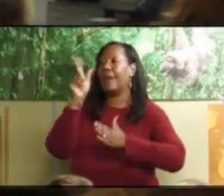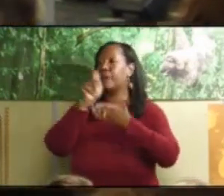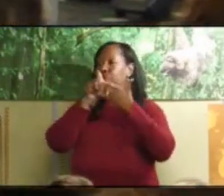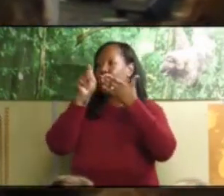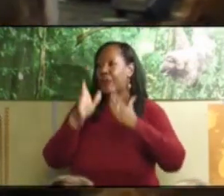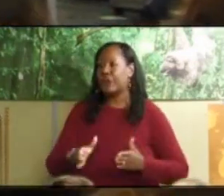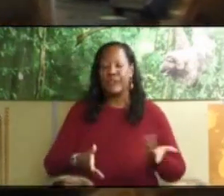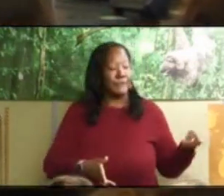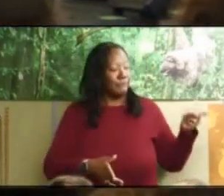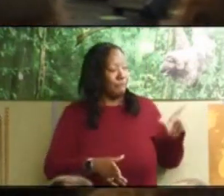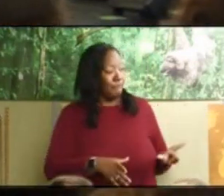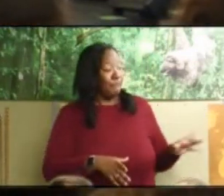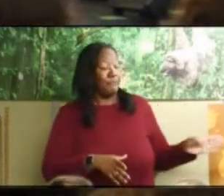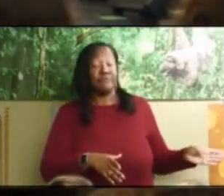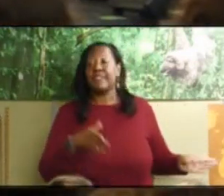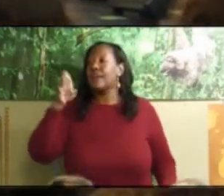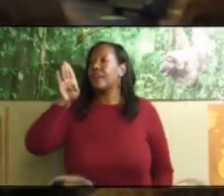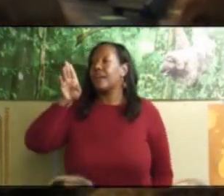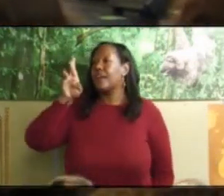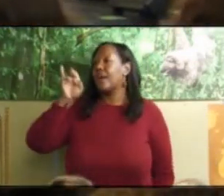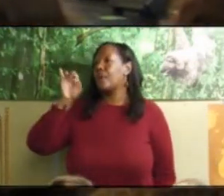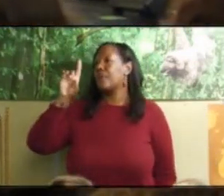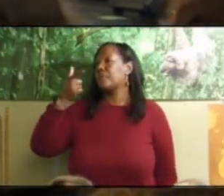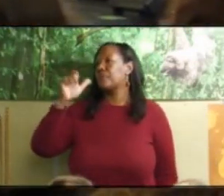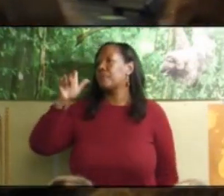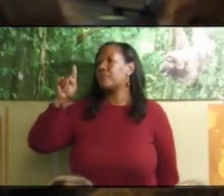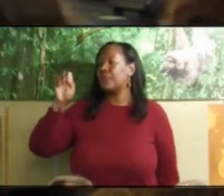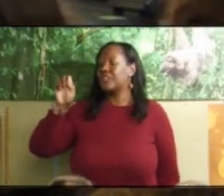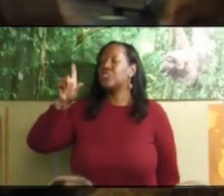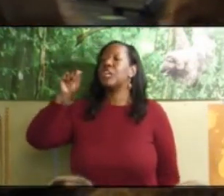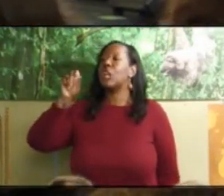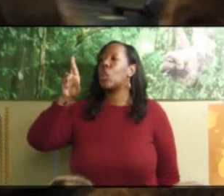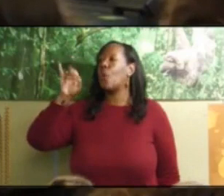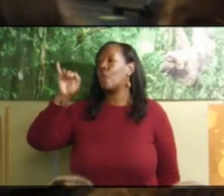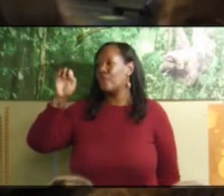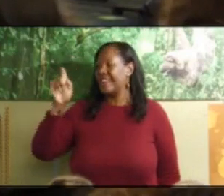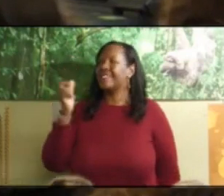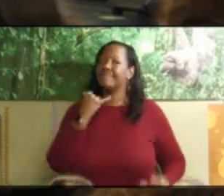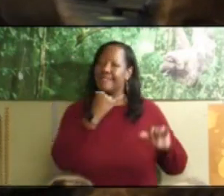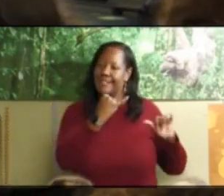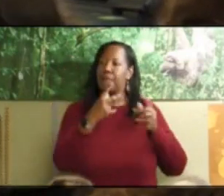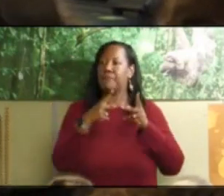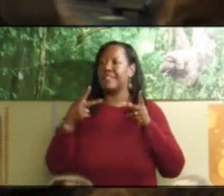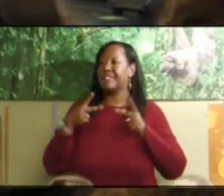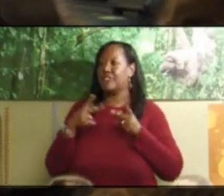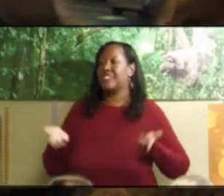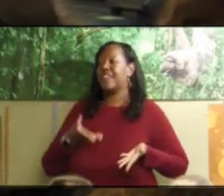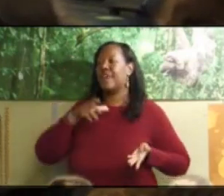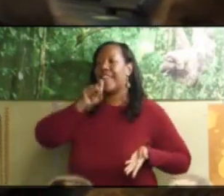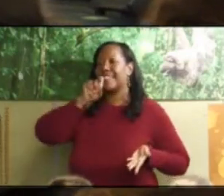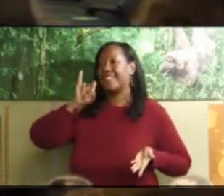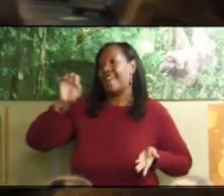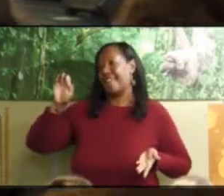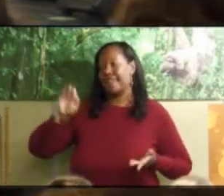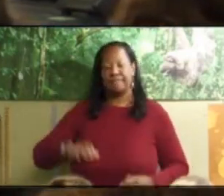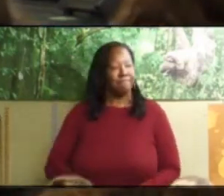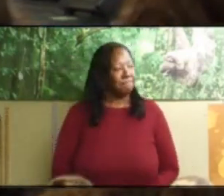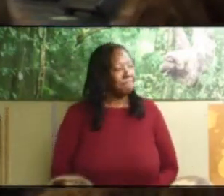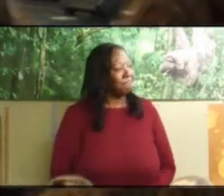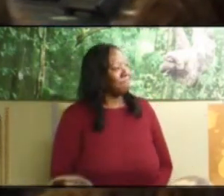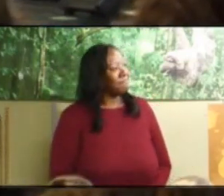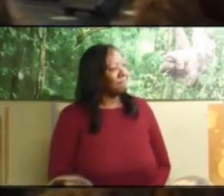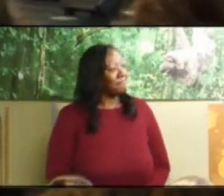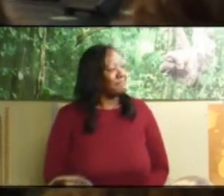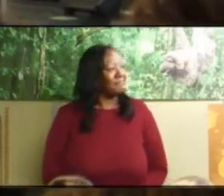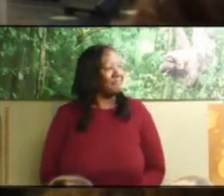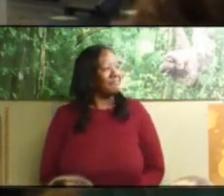introduce Bridget. Hi, thank you. I'm Bridget Laurie. I'm also an exhibit developer and writer here at Smithsonian Exhibits.